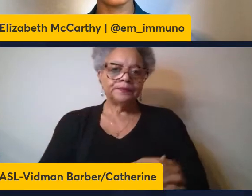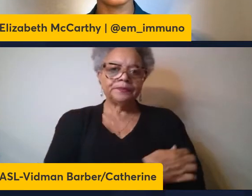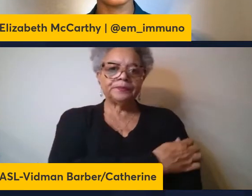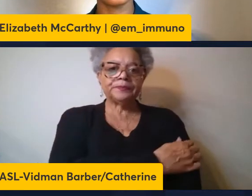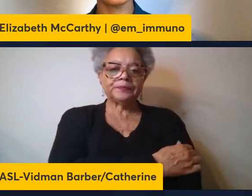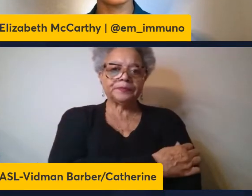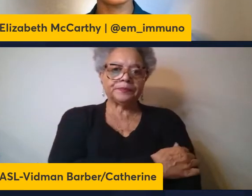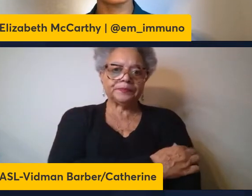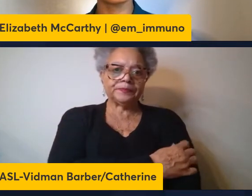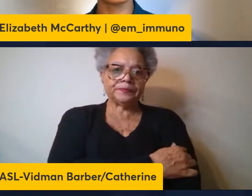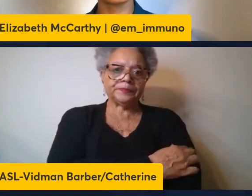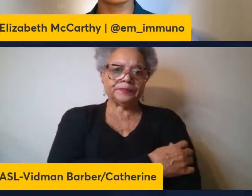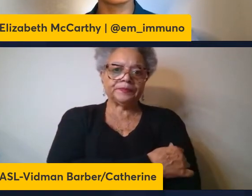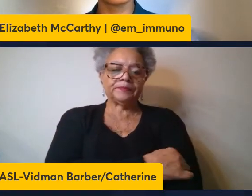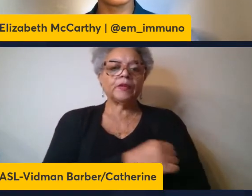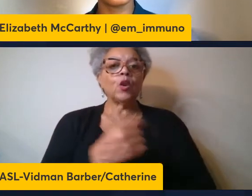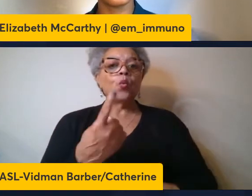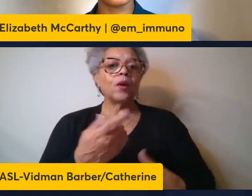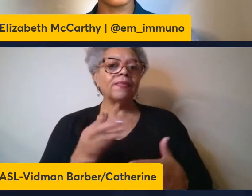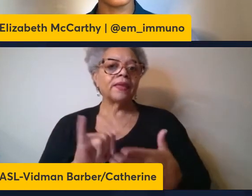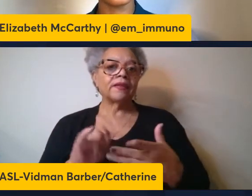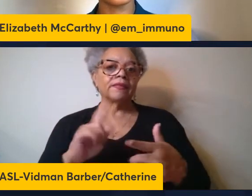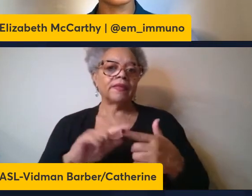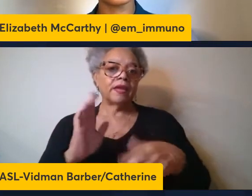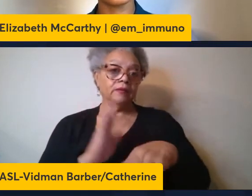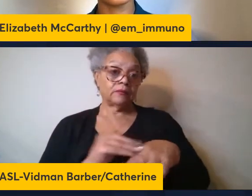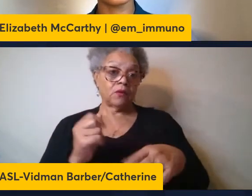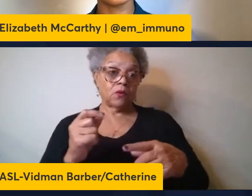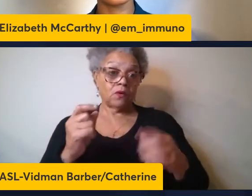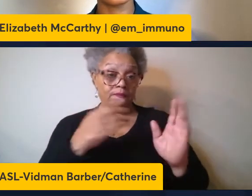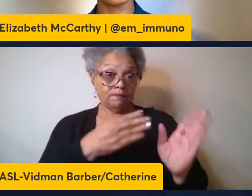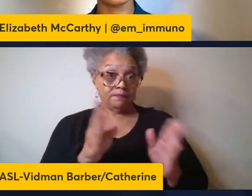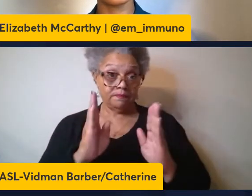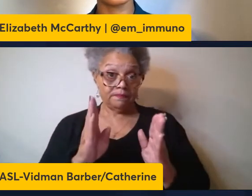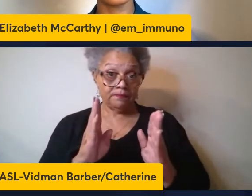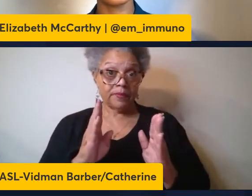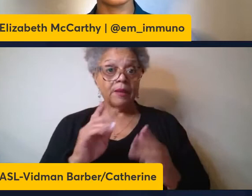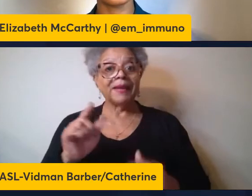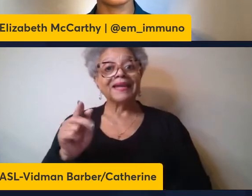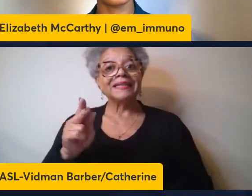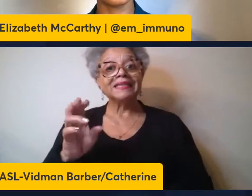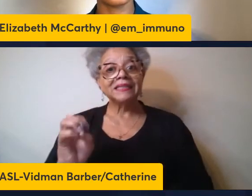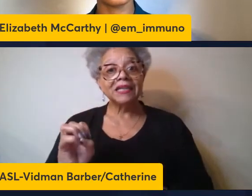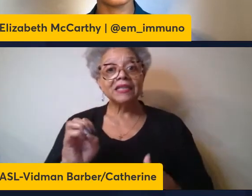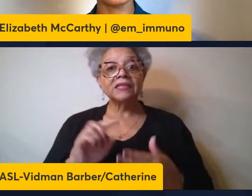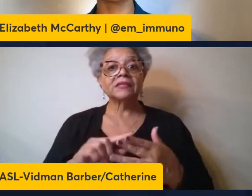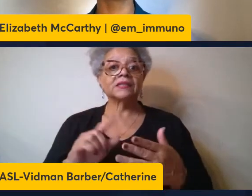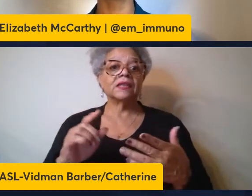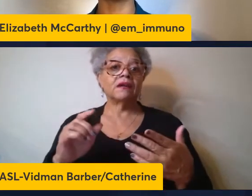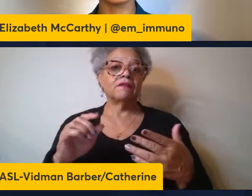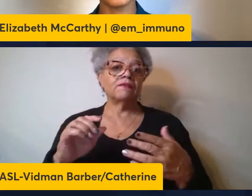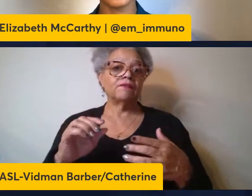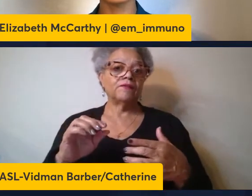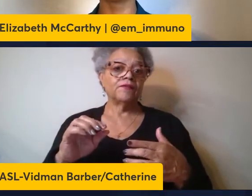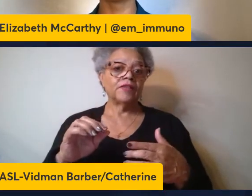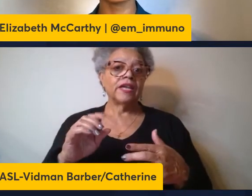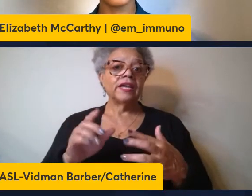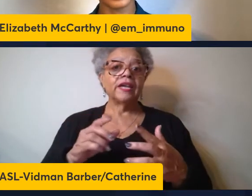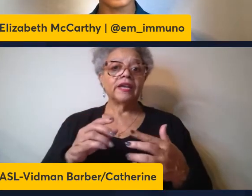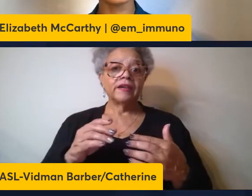And so one thing that called out to me was about genes of unknown function, although it was in a